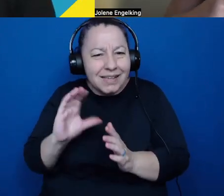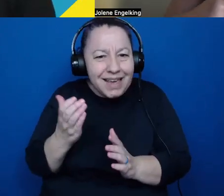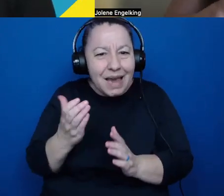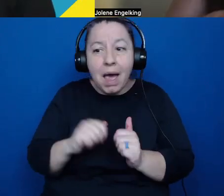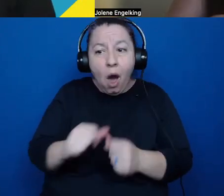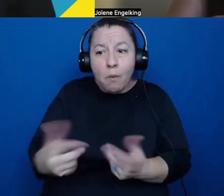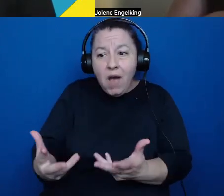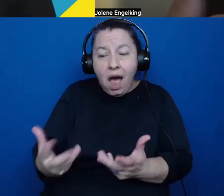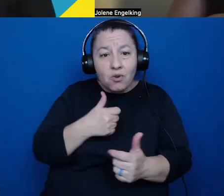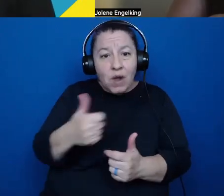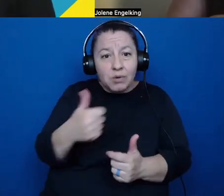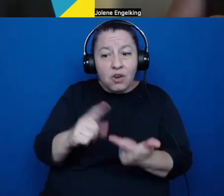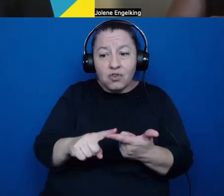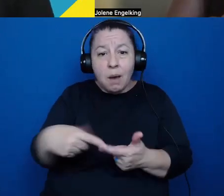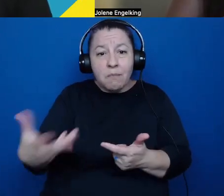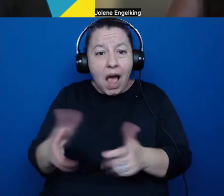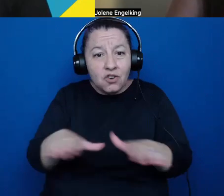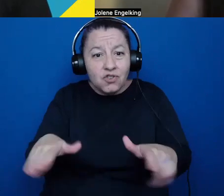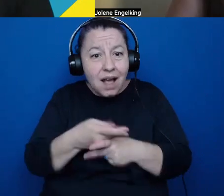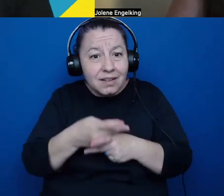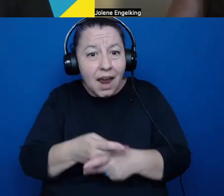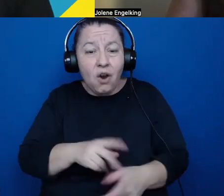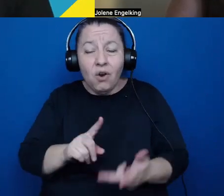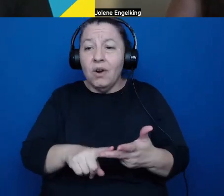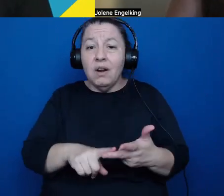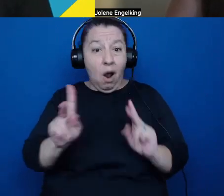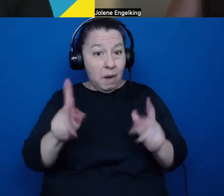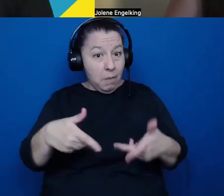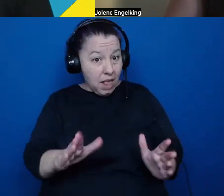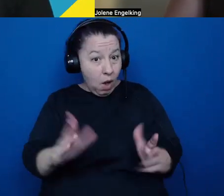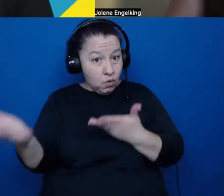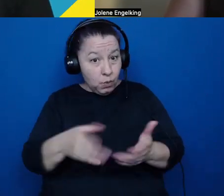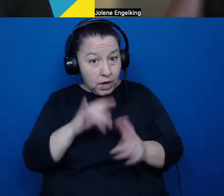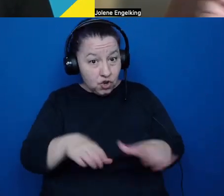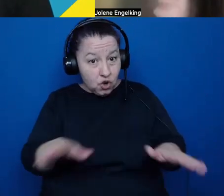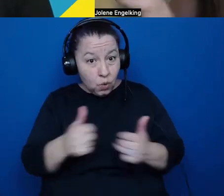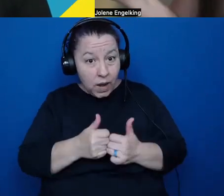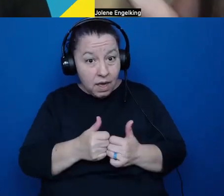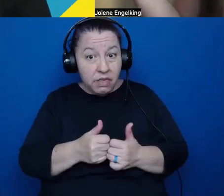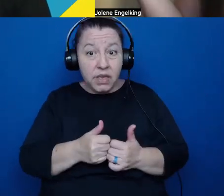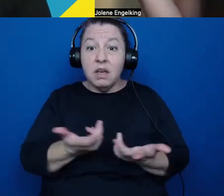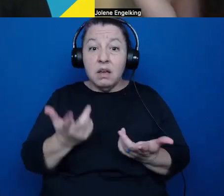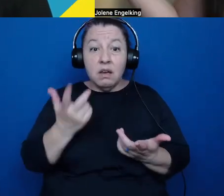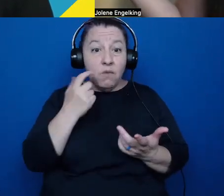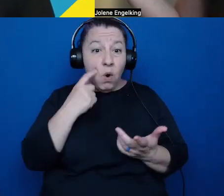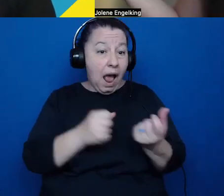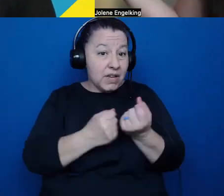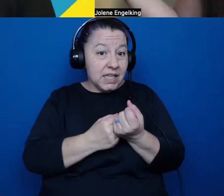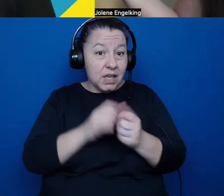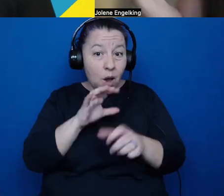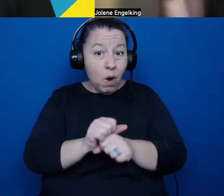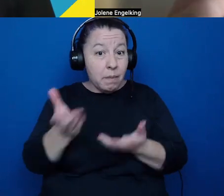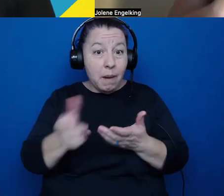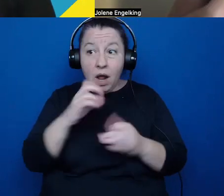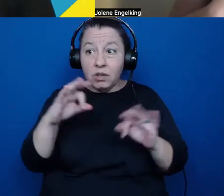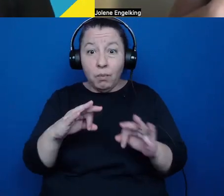transportation, and how are we providing childcare? Are people allowed to bring their kids with to like an advocacy appointment? Maybe it's not ideal all the time